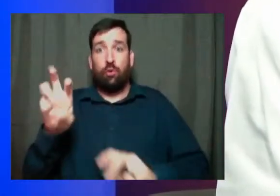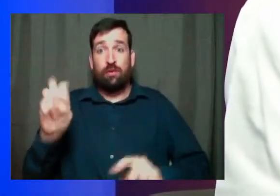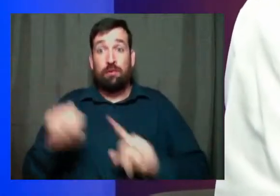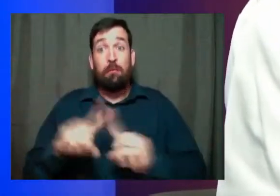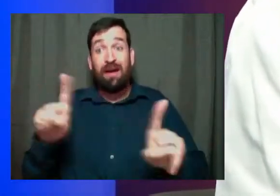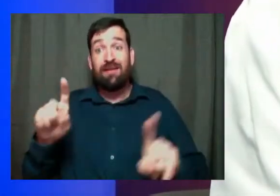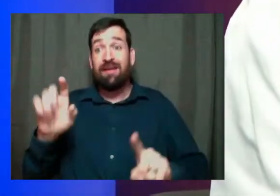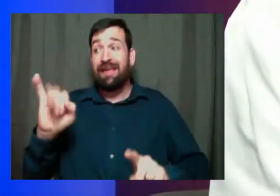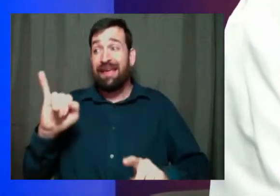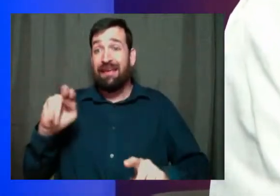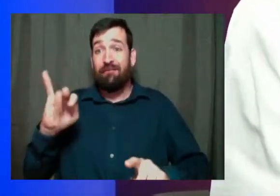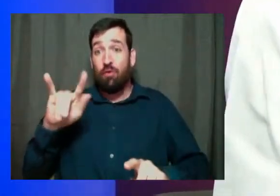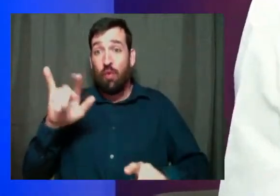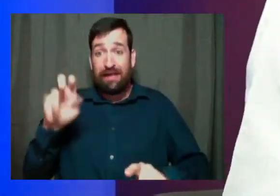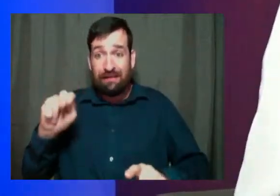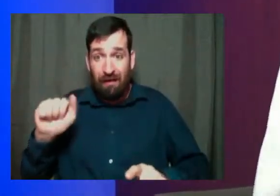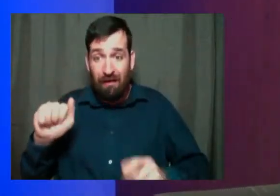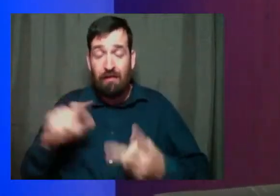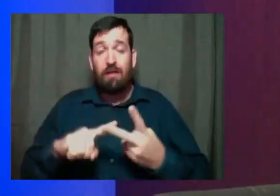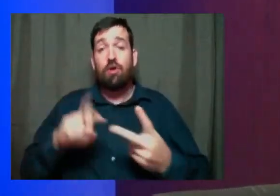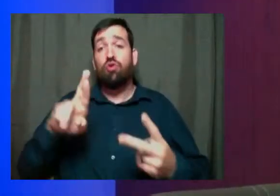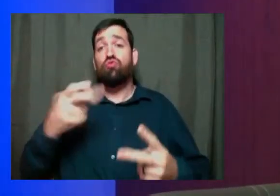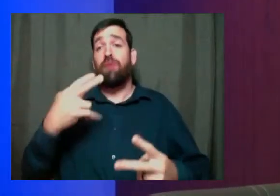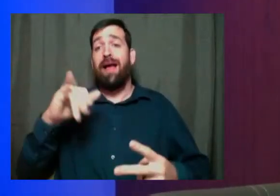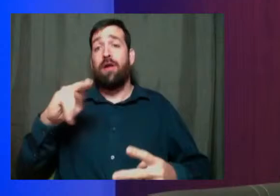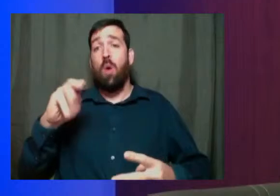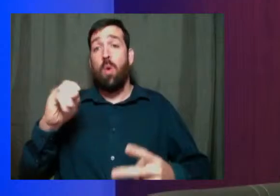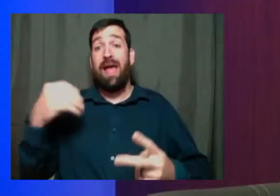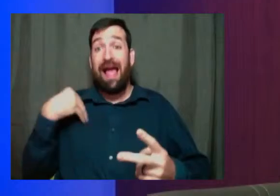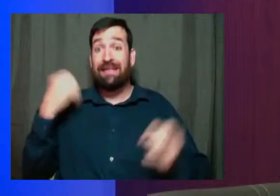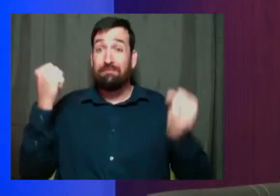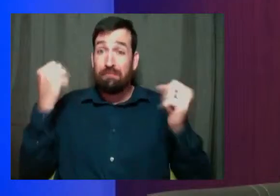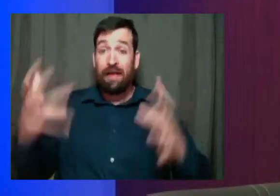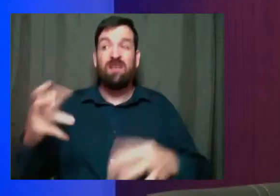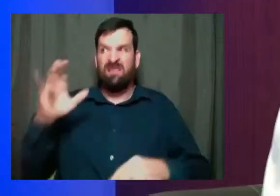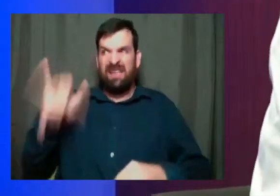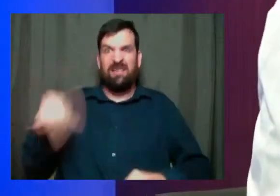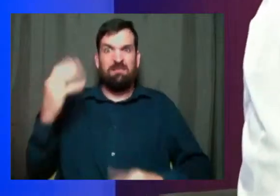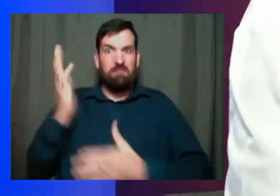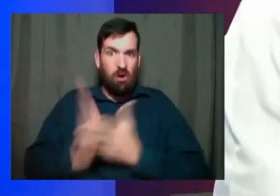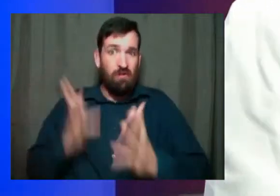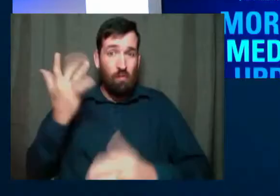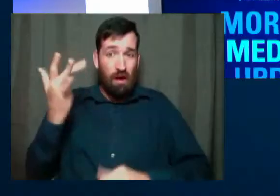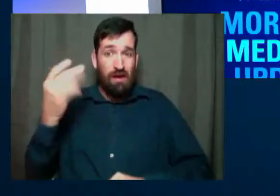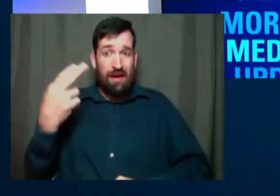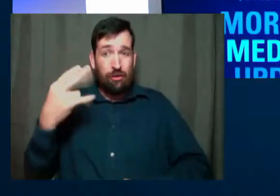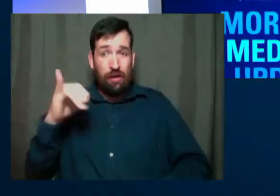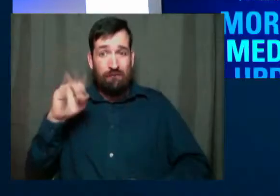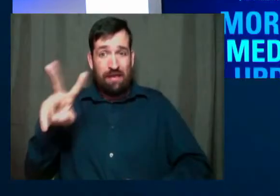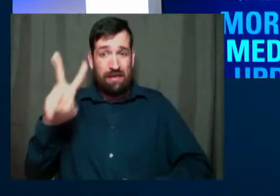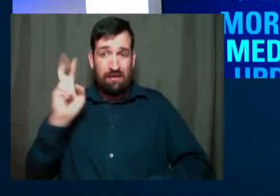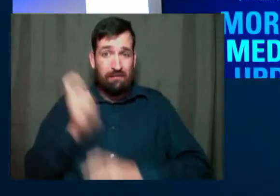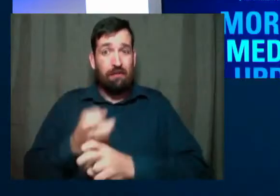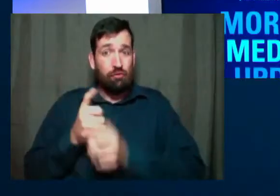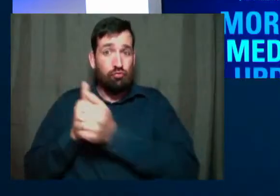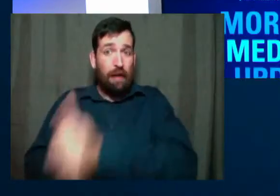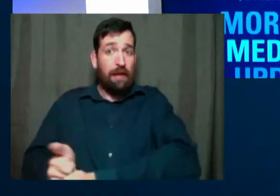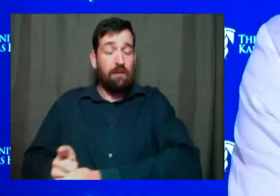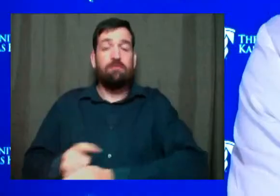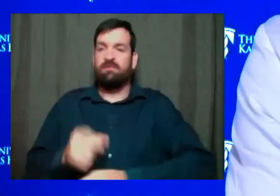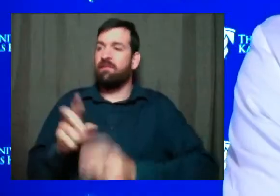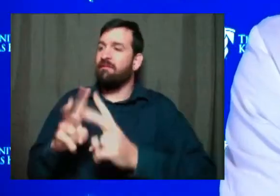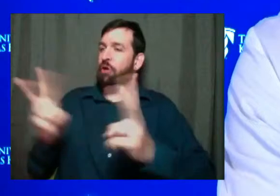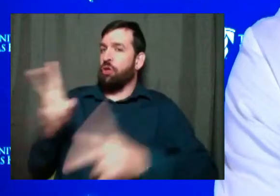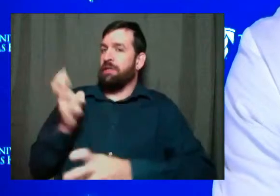variants. Rhinovirus has a lot of variants. This is part of what made HIV so hard to try and track. Yeah, I know, certainly, and it's really difficult, although we